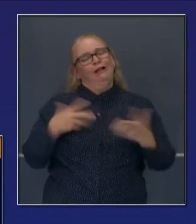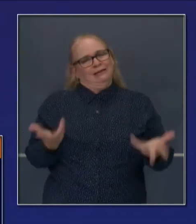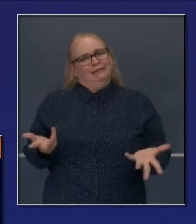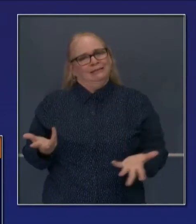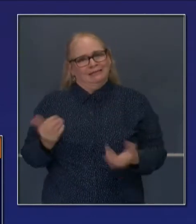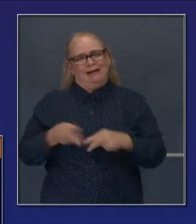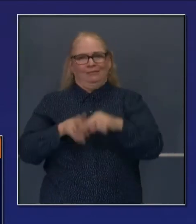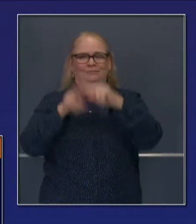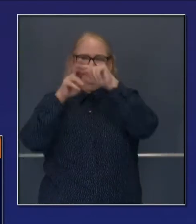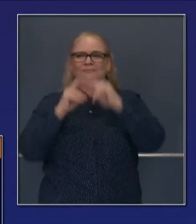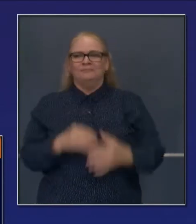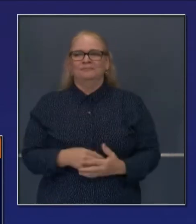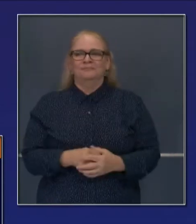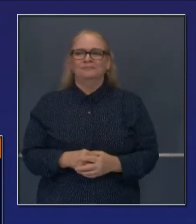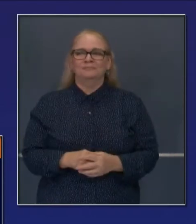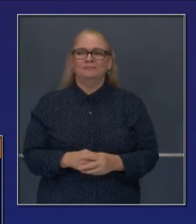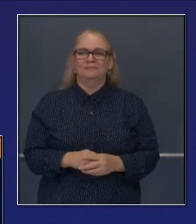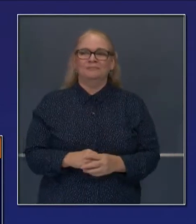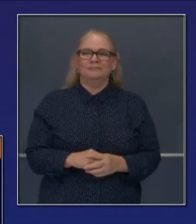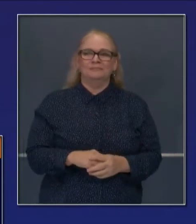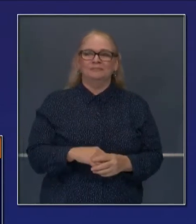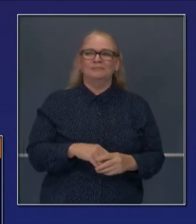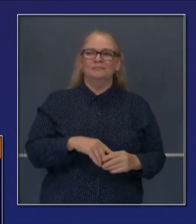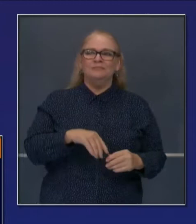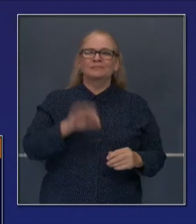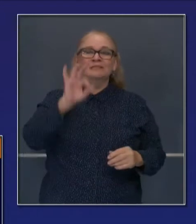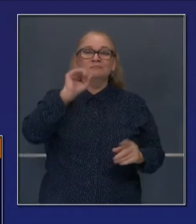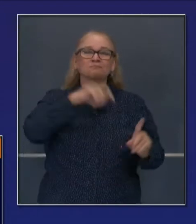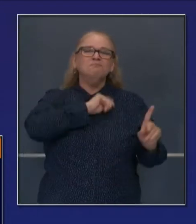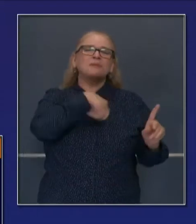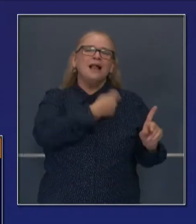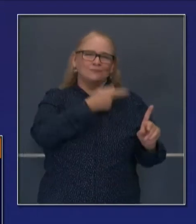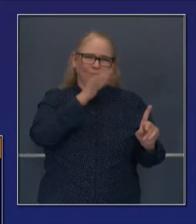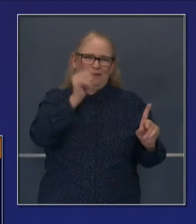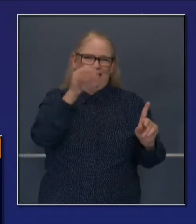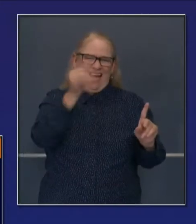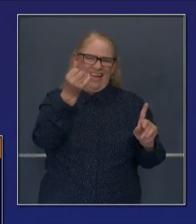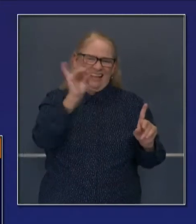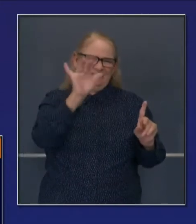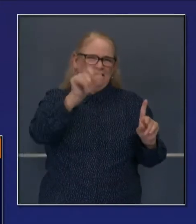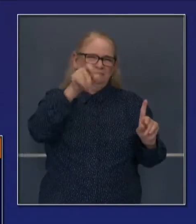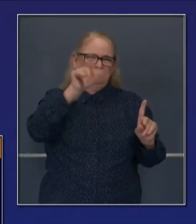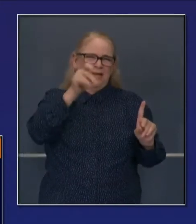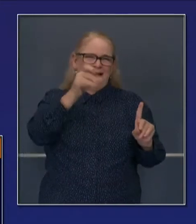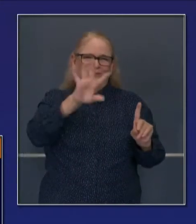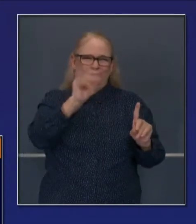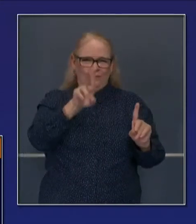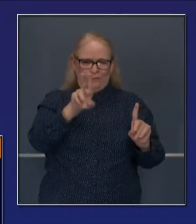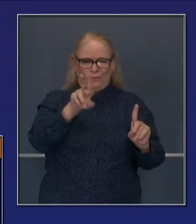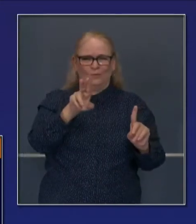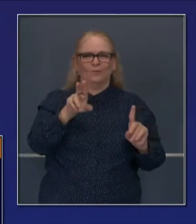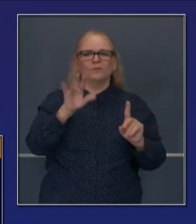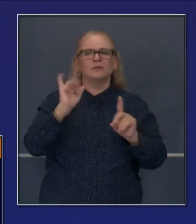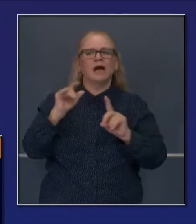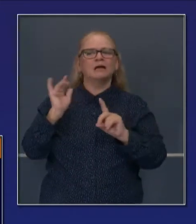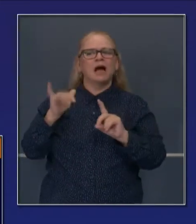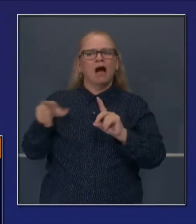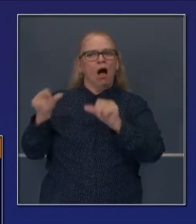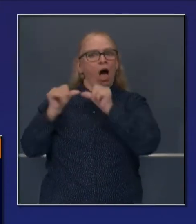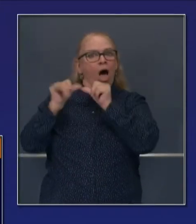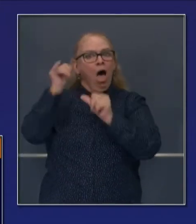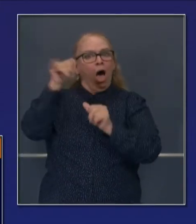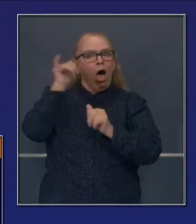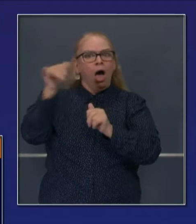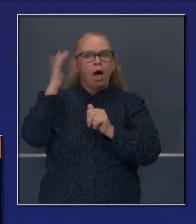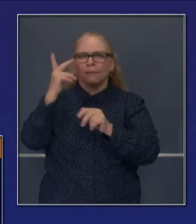flu, 1918 into the fall. And that's why we have to be very vigilant, and that's why we have to be very sober about what